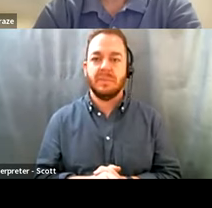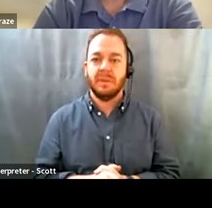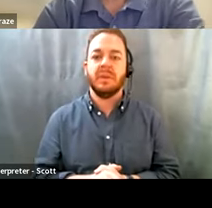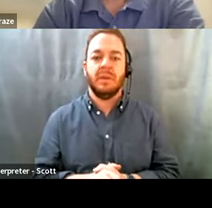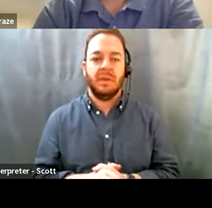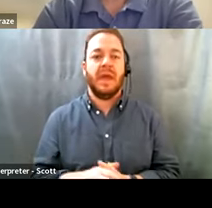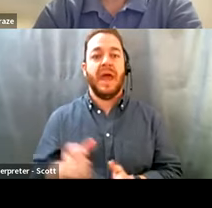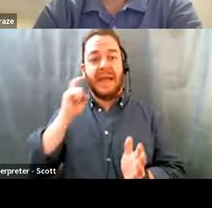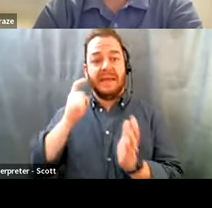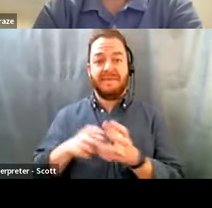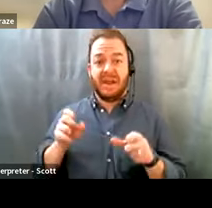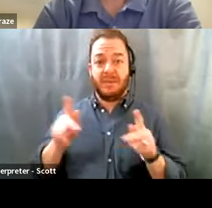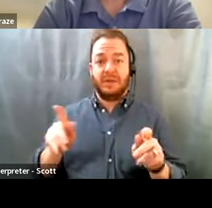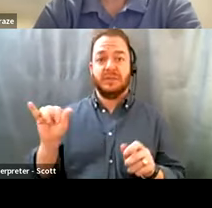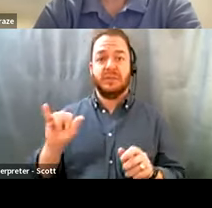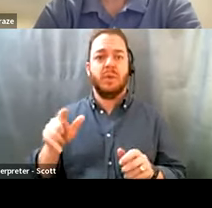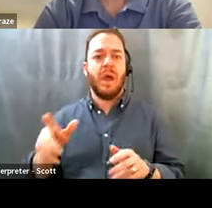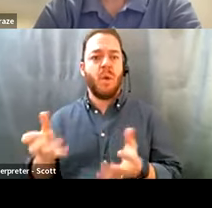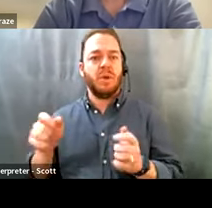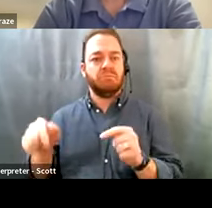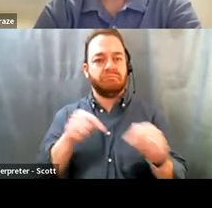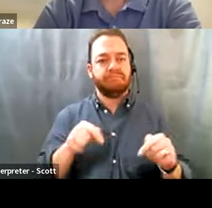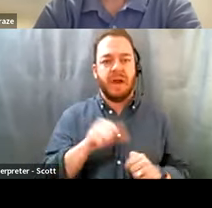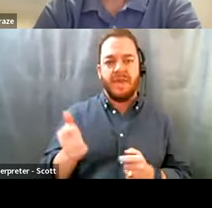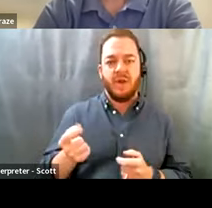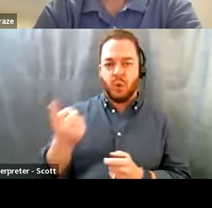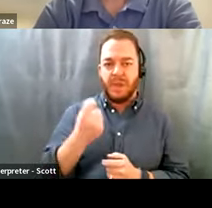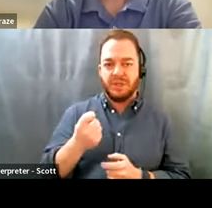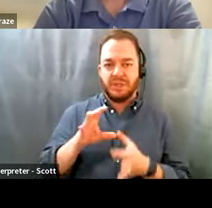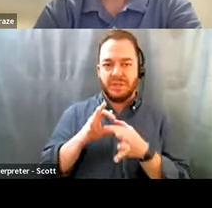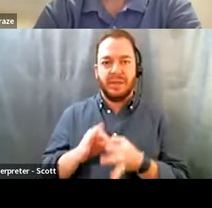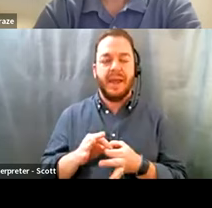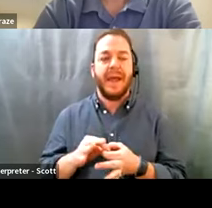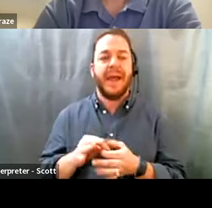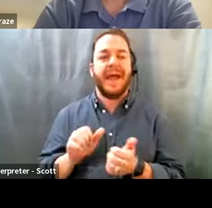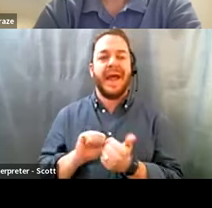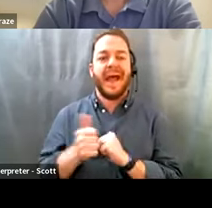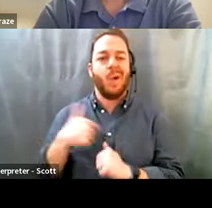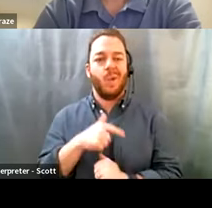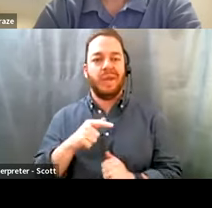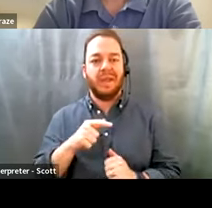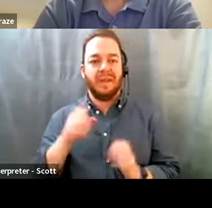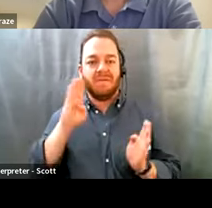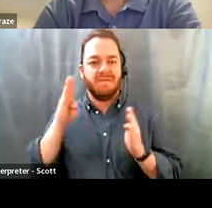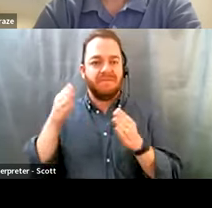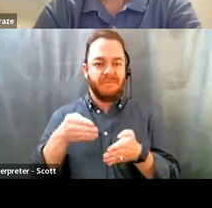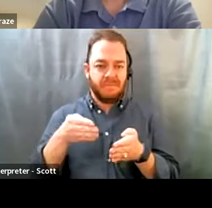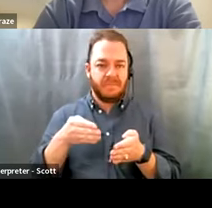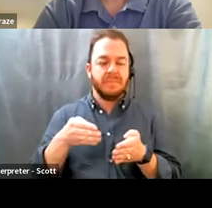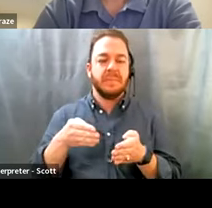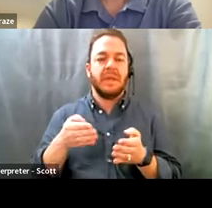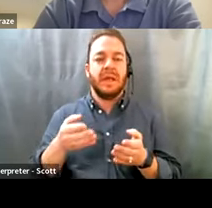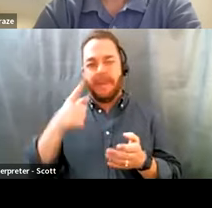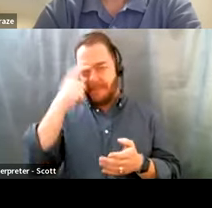them. But I wanted to go back to another question, Kristen, you had about how, you said, how do we narrow this down? Because there's so